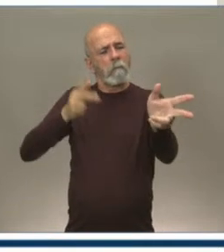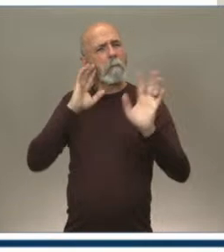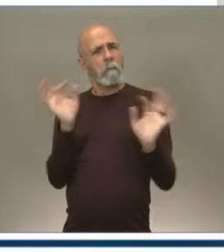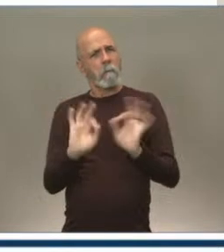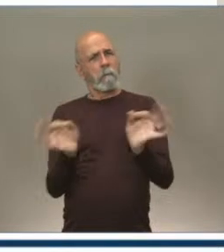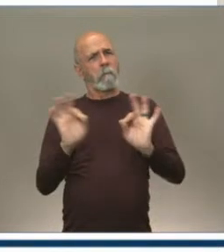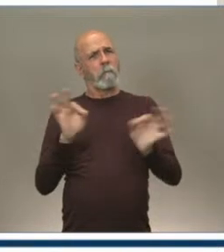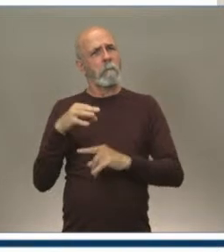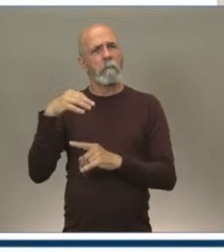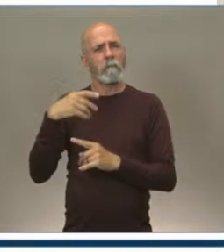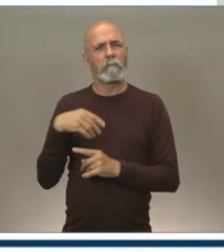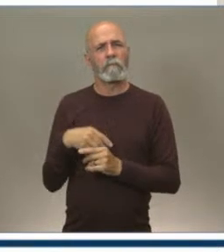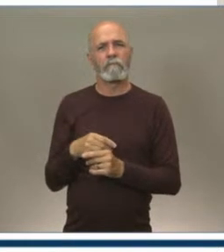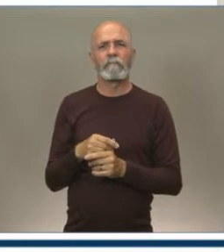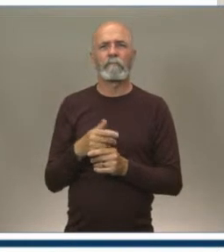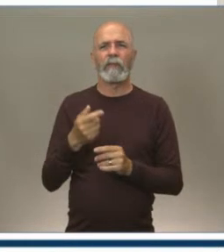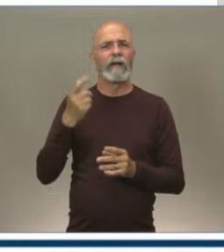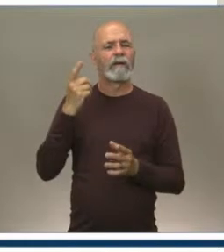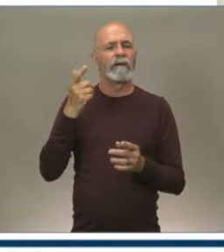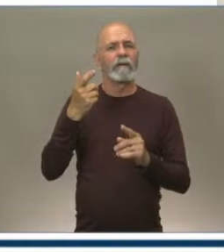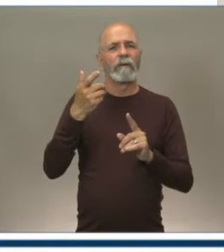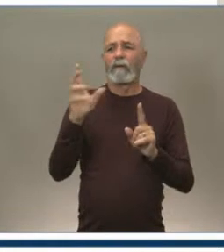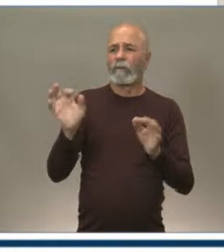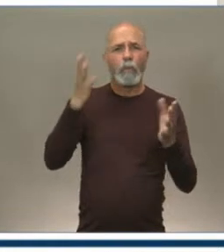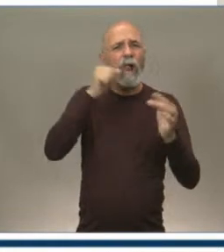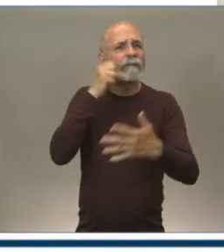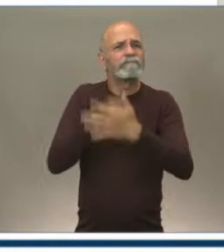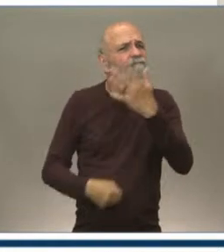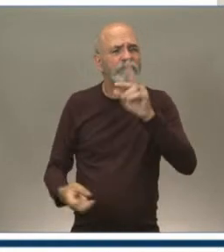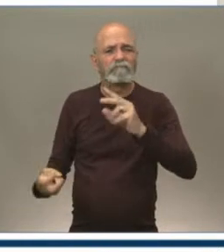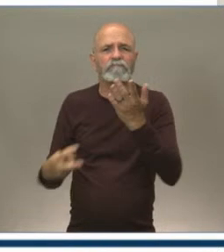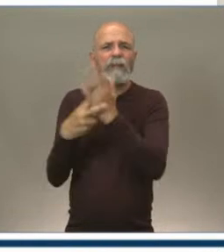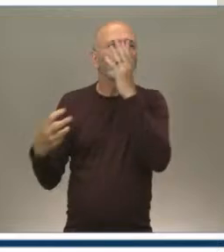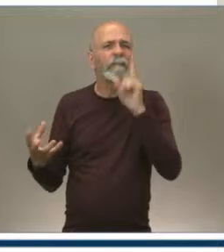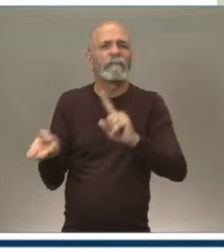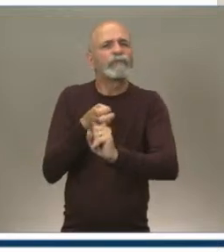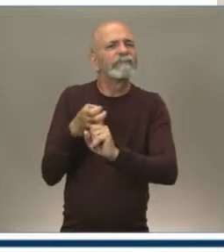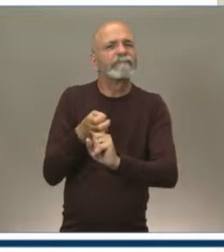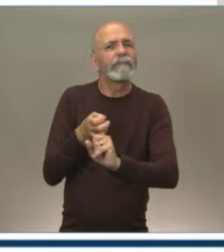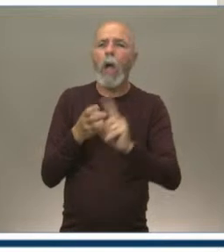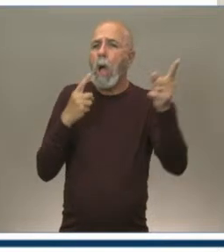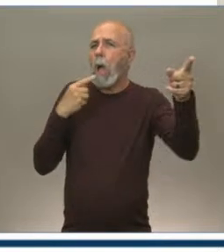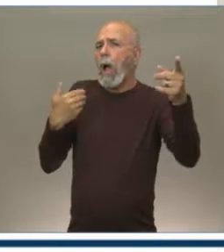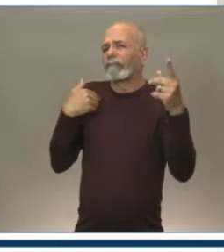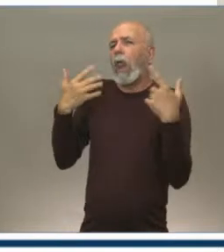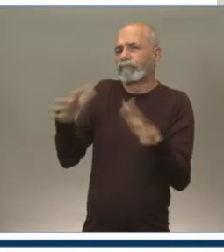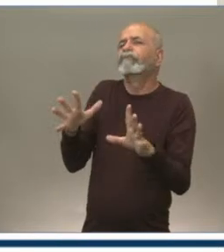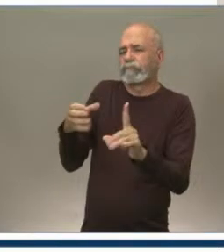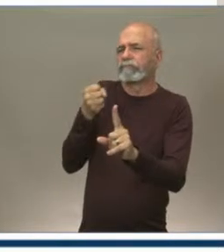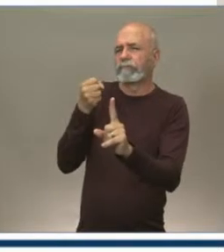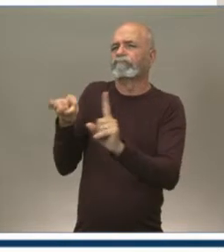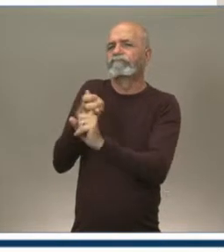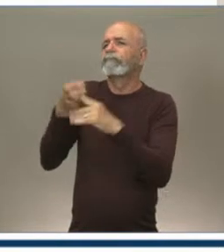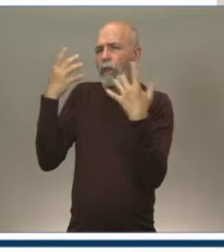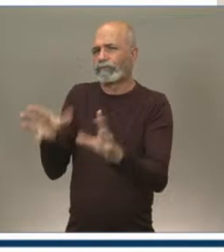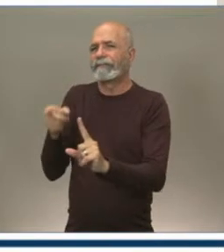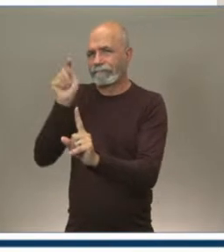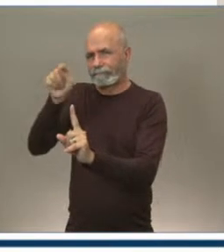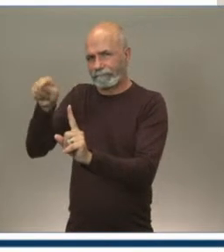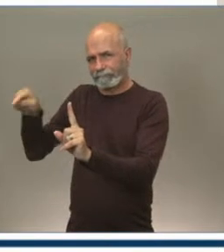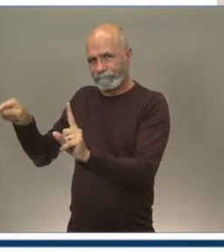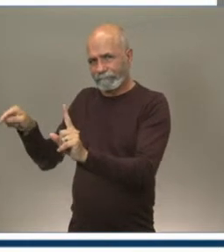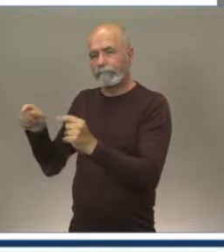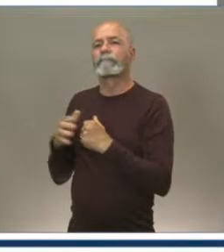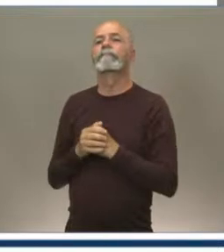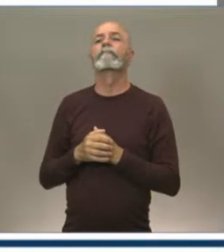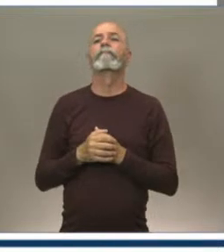to that. Is that something that would be considered a COVID-safe rally? So right now, we're not allowing any type of gathering under the public health